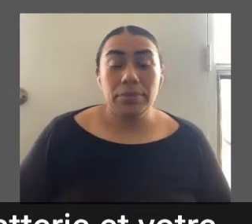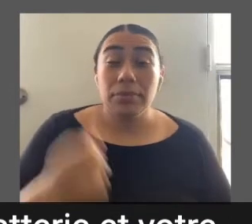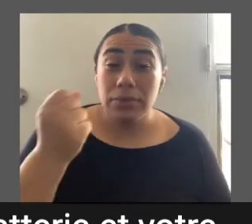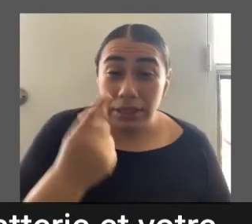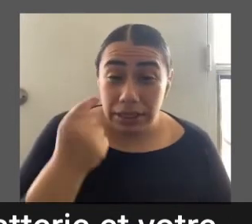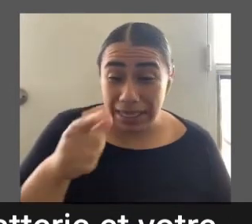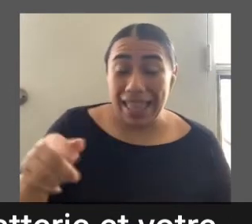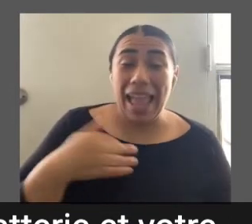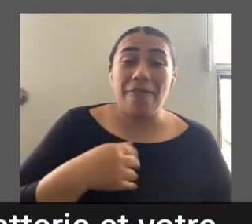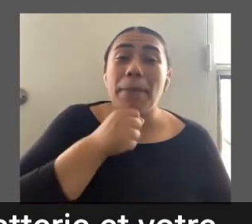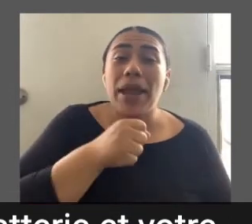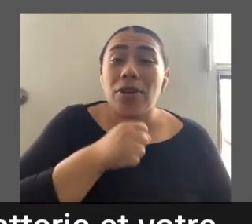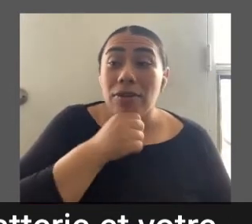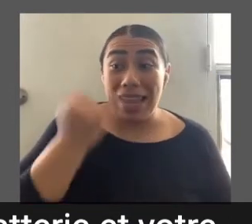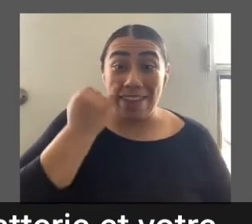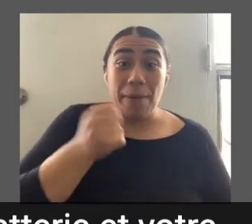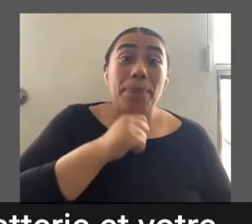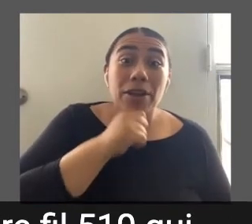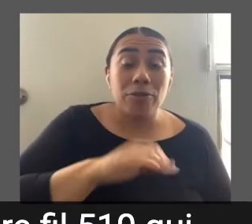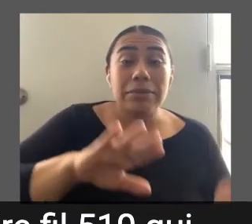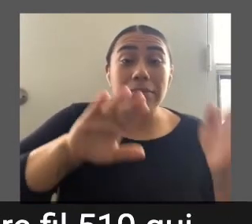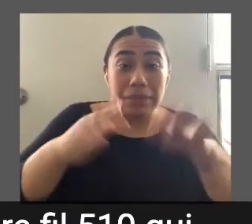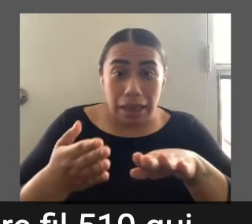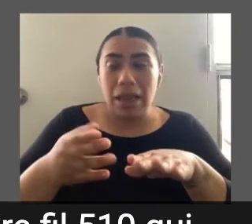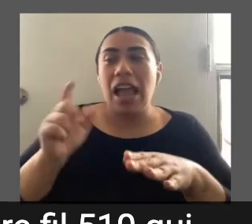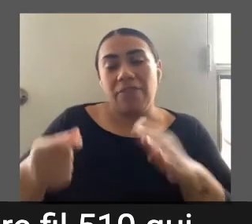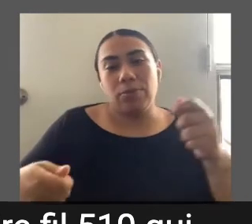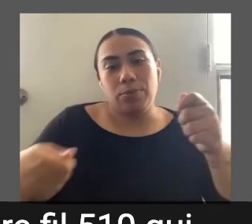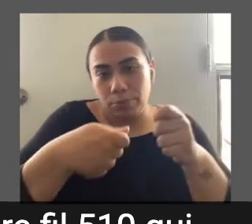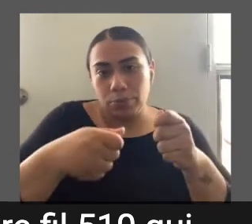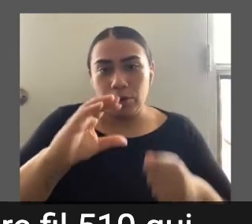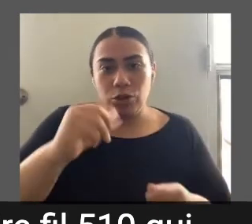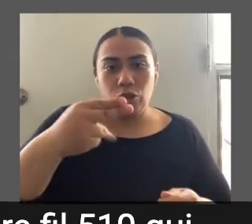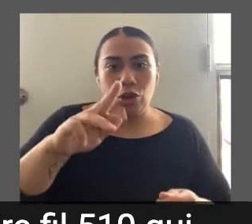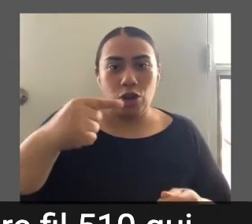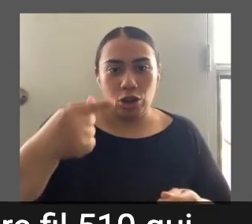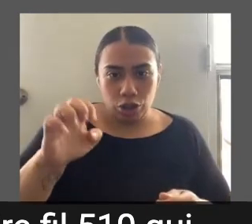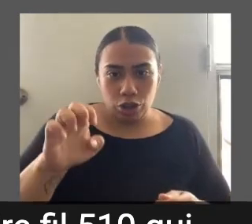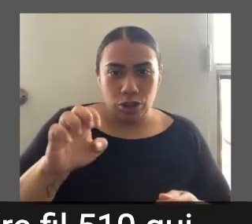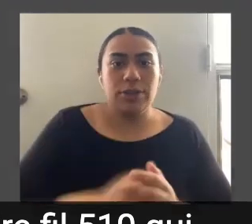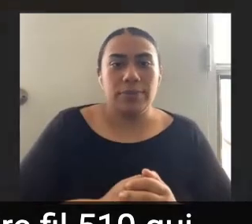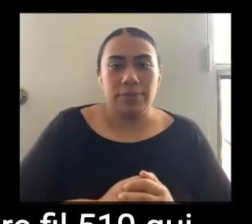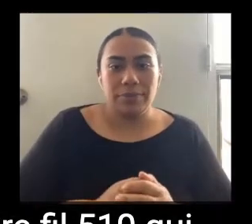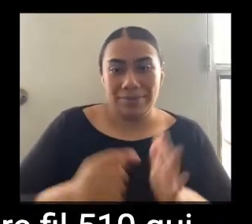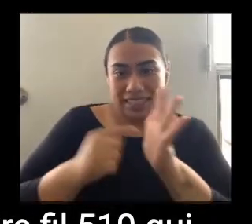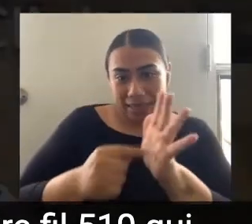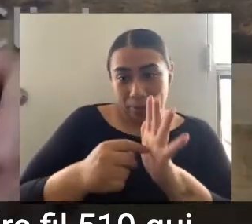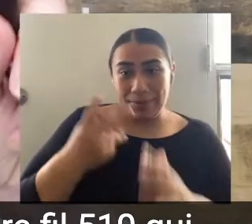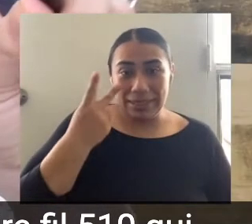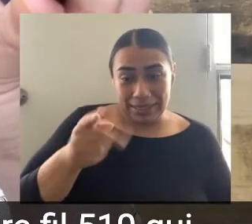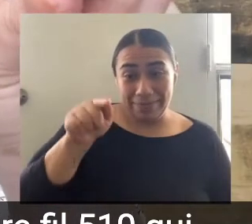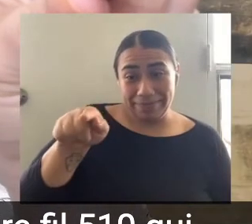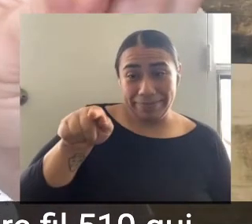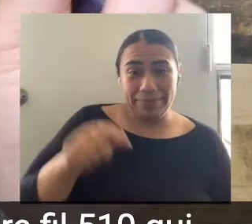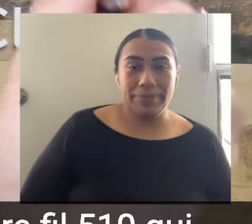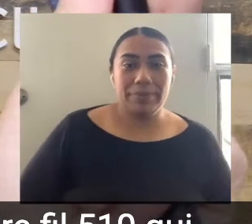ensure that your battery and cartridge contain the same attachment mechanism, such as the popular 510 thread,